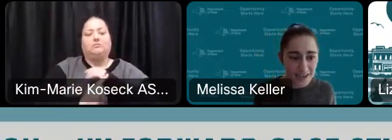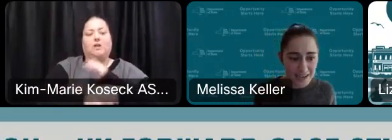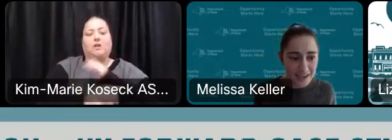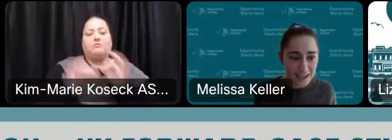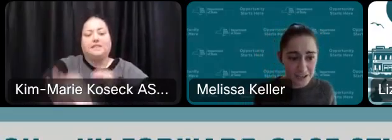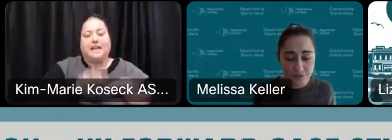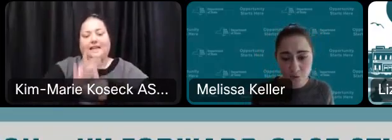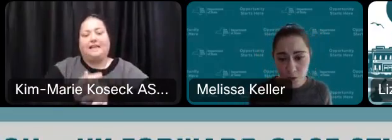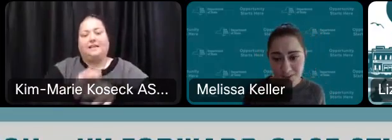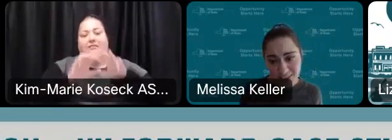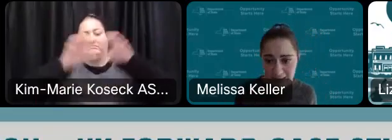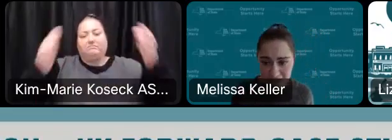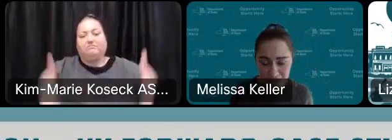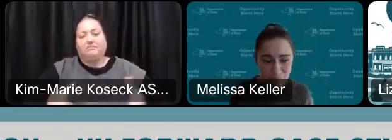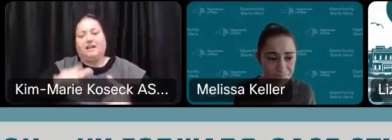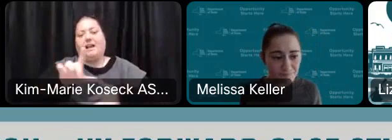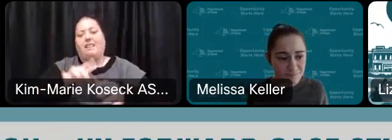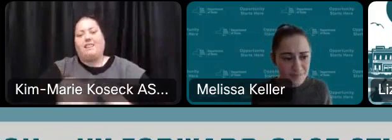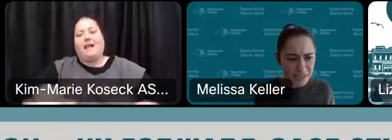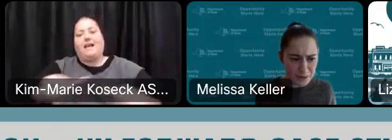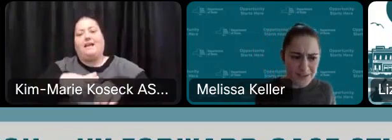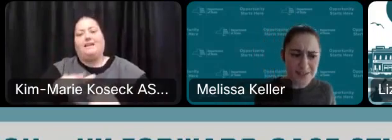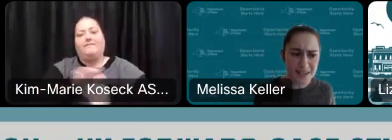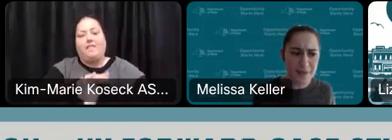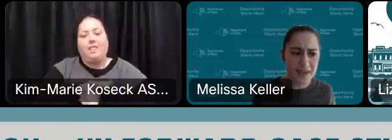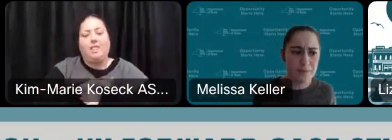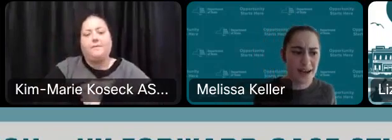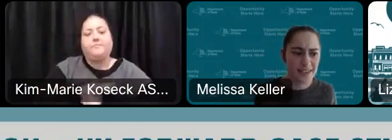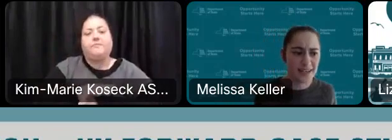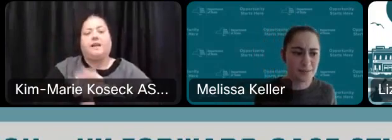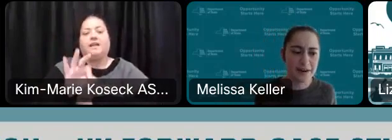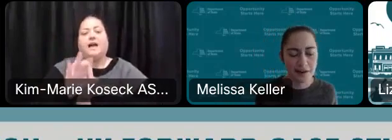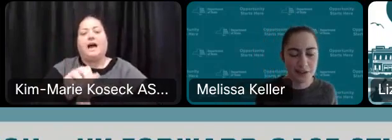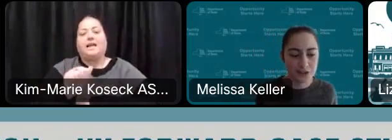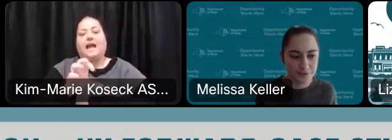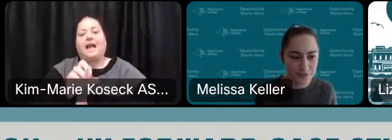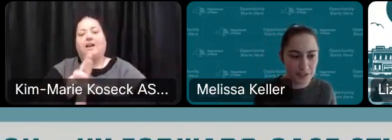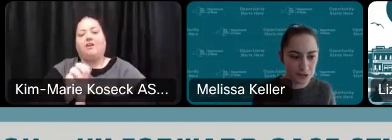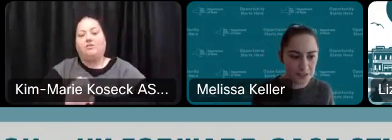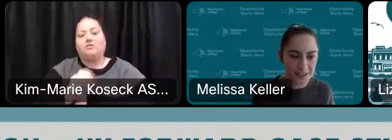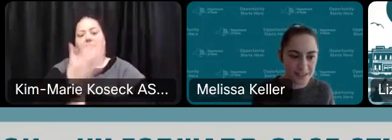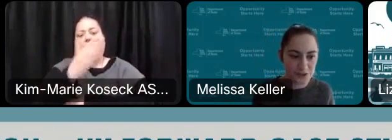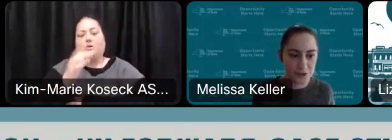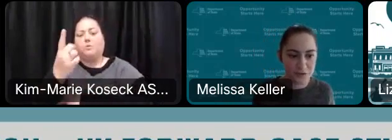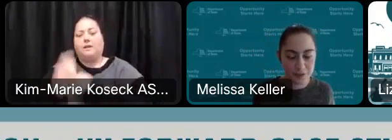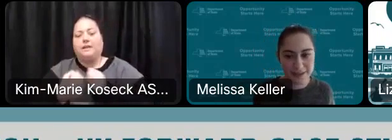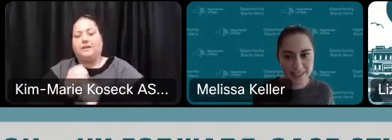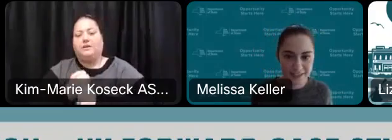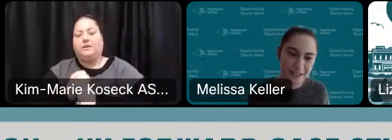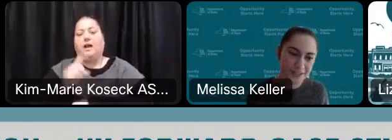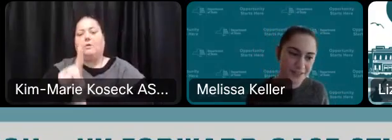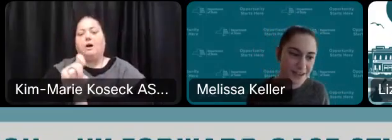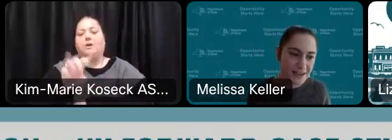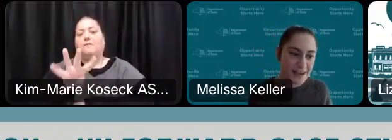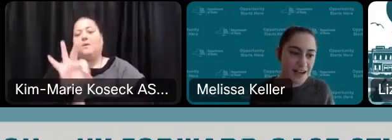of 9 acres of forest in a given year. And about the same impact as about 150 tree seedlings grown for about 10